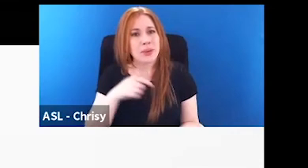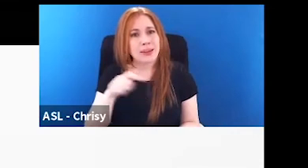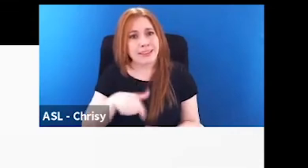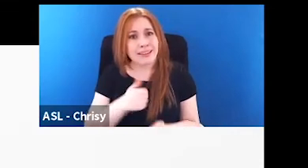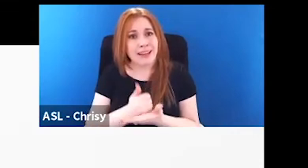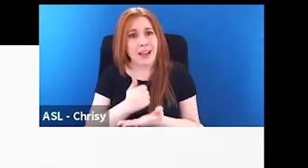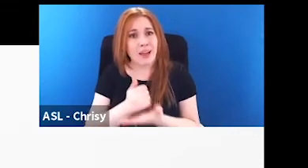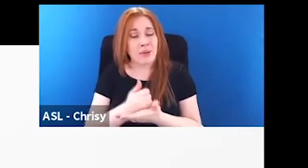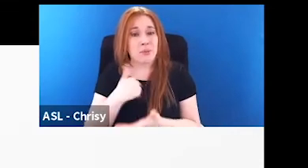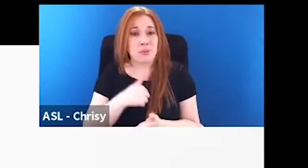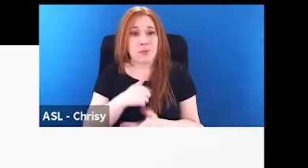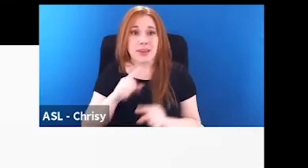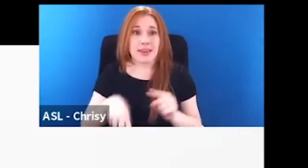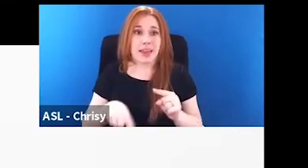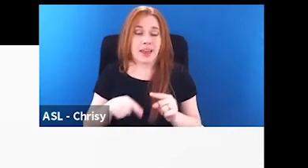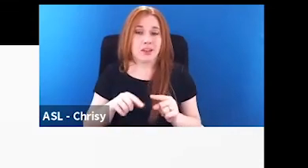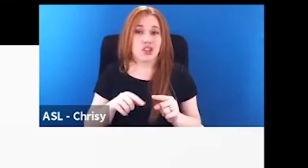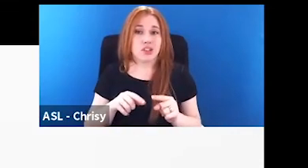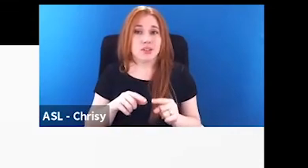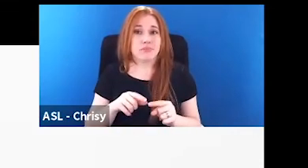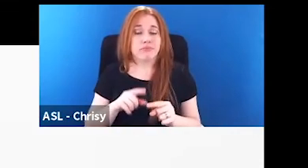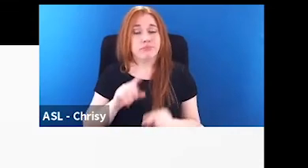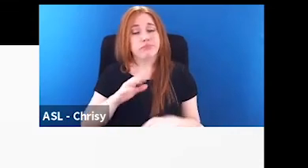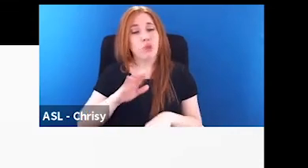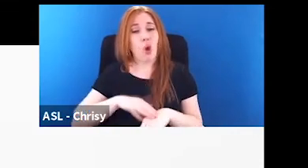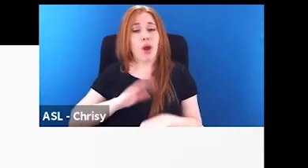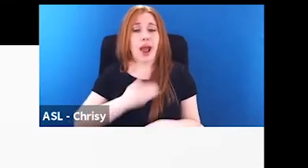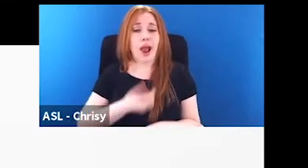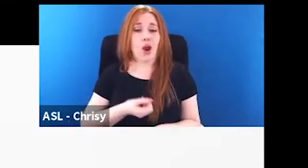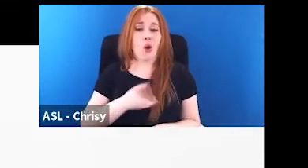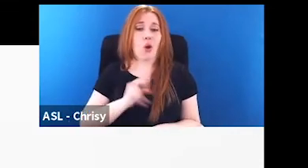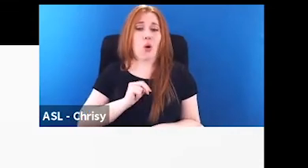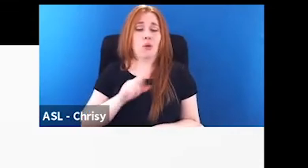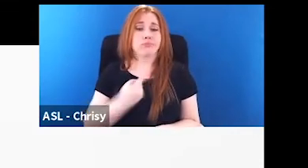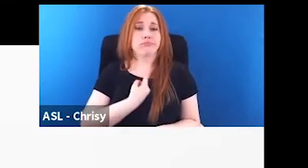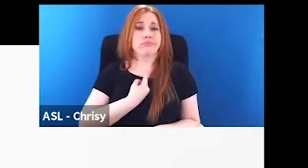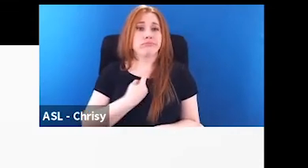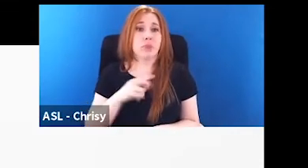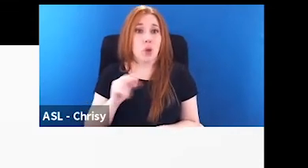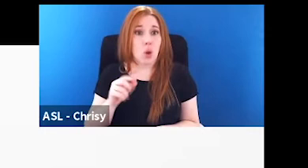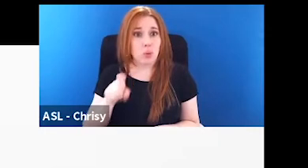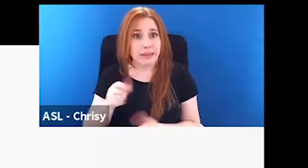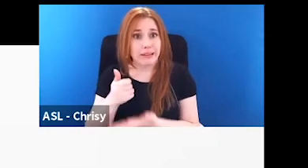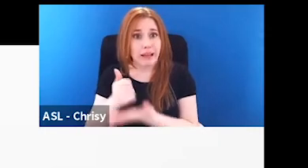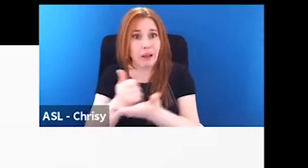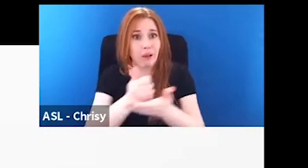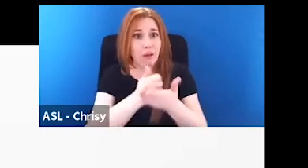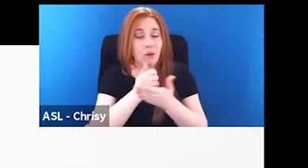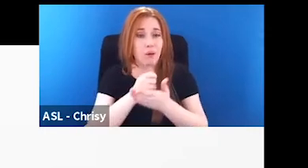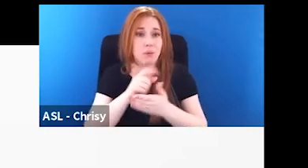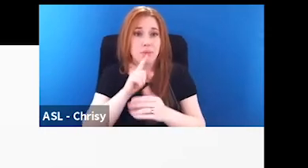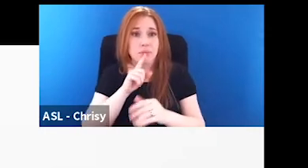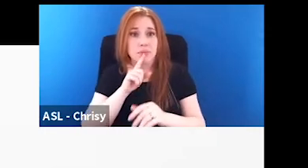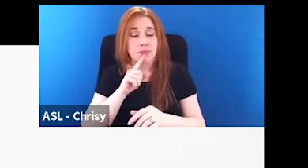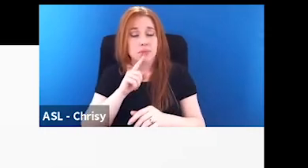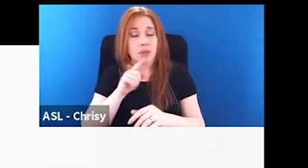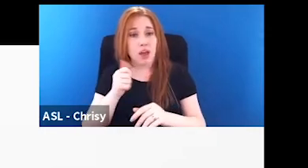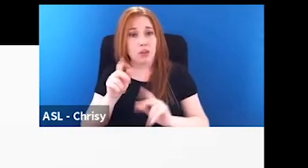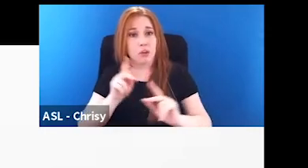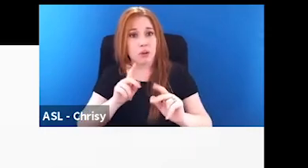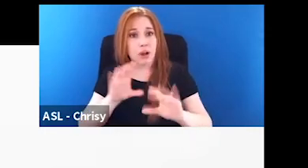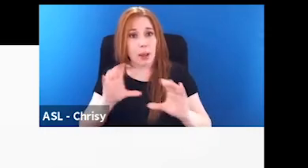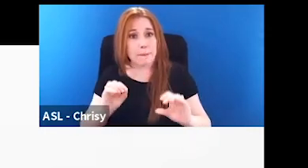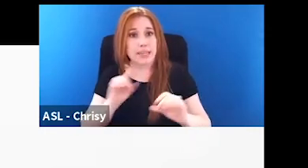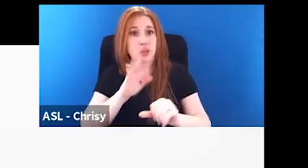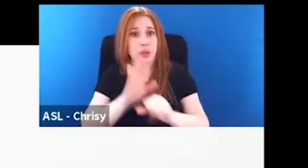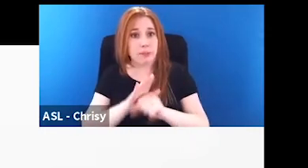We cannot do it on our own. So we need these companies to commit time to help us accomplish these tasks. And that's